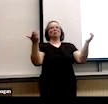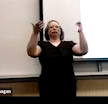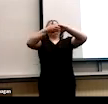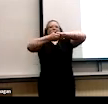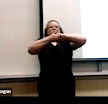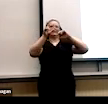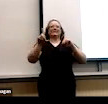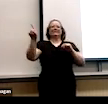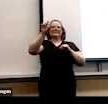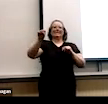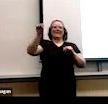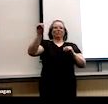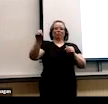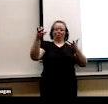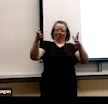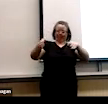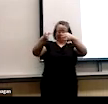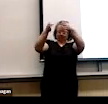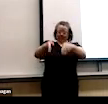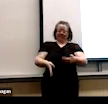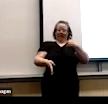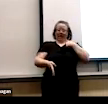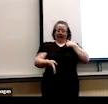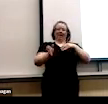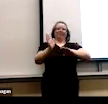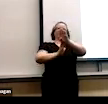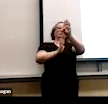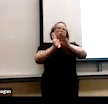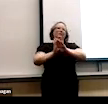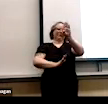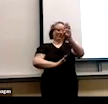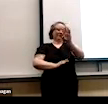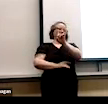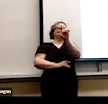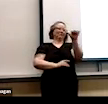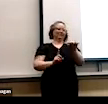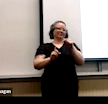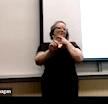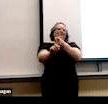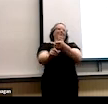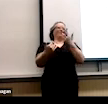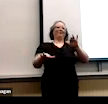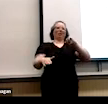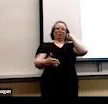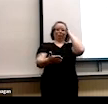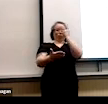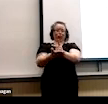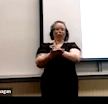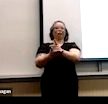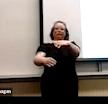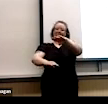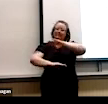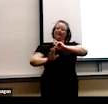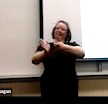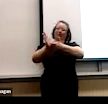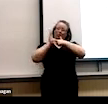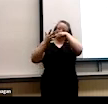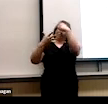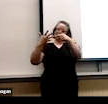has a developmental disability and has applied for and been approved for DSO supports, then they can access services through these agencies.